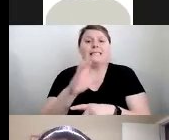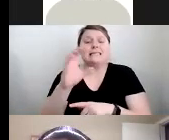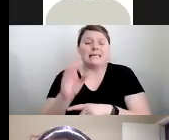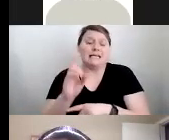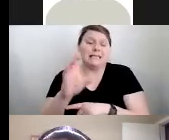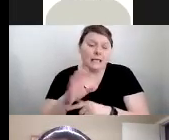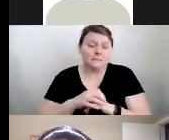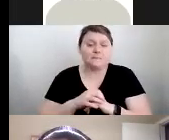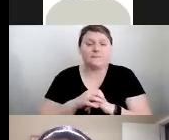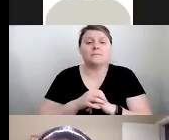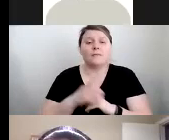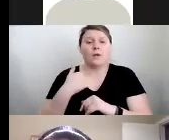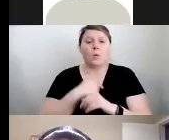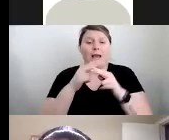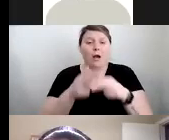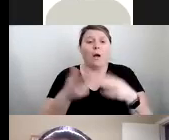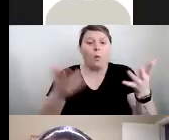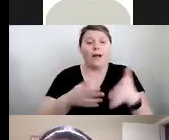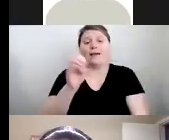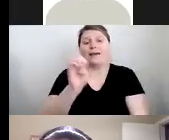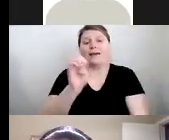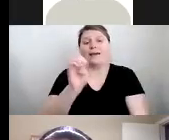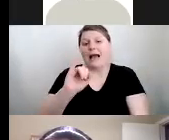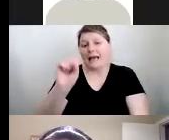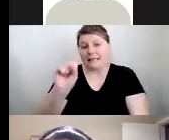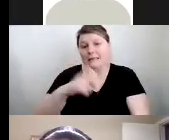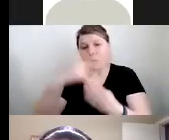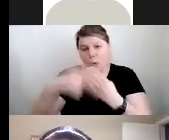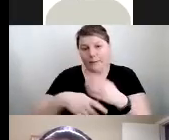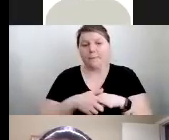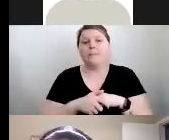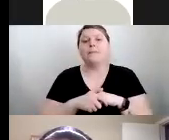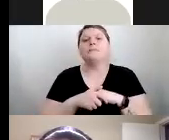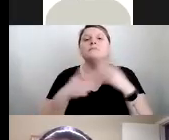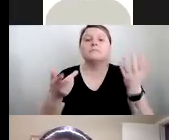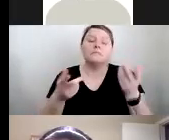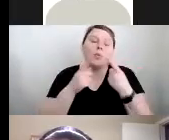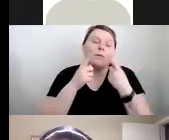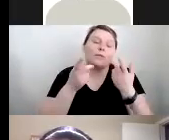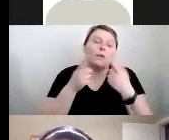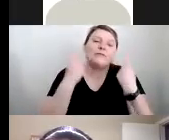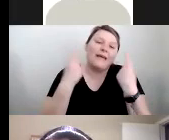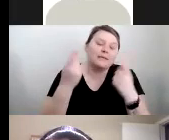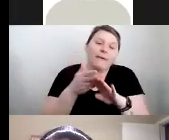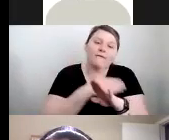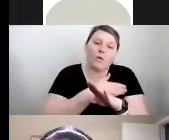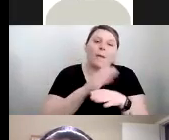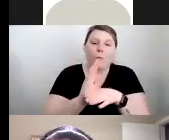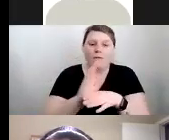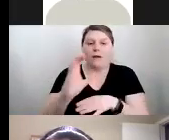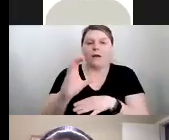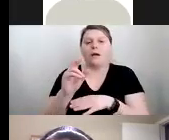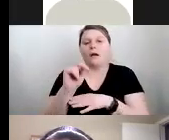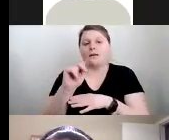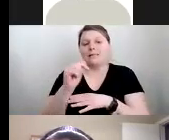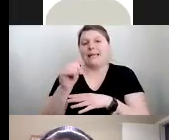So we call it the EIS program. And so it was famous before Contagion, but Contagion made it famous